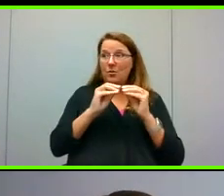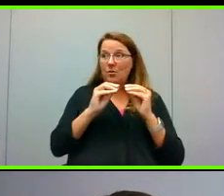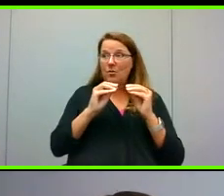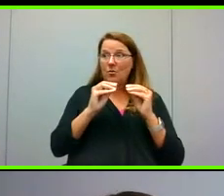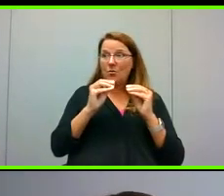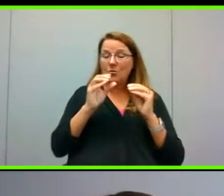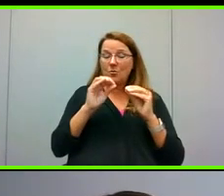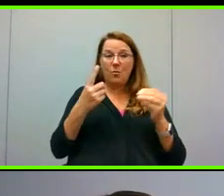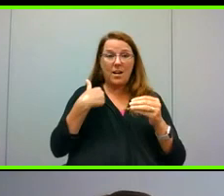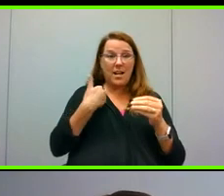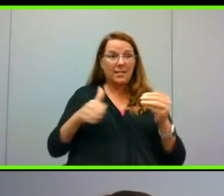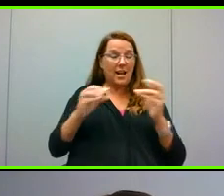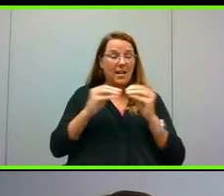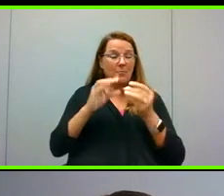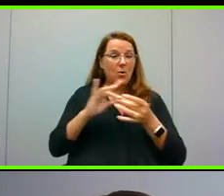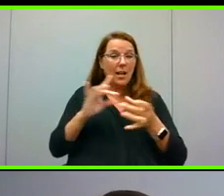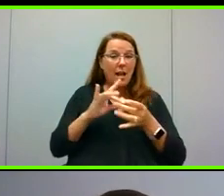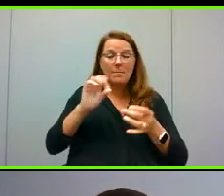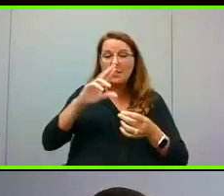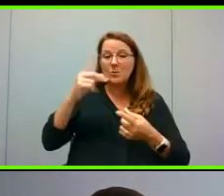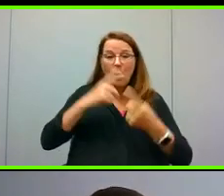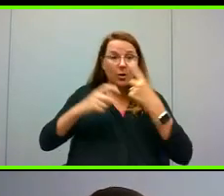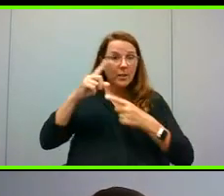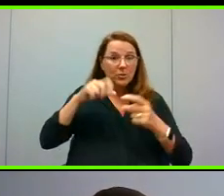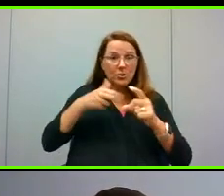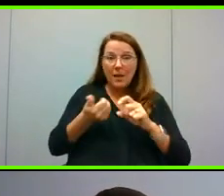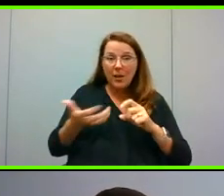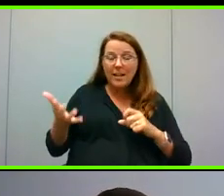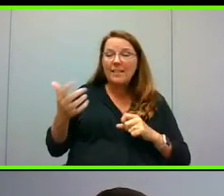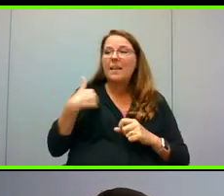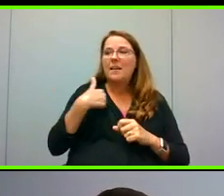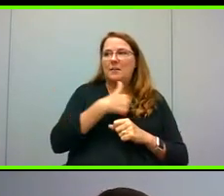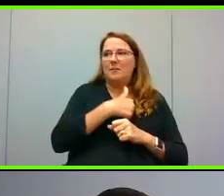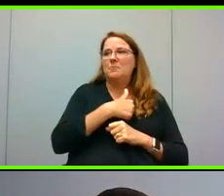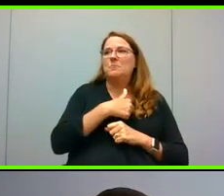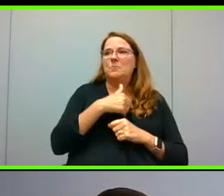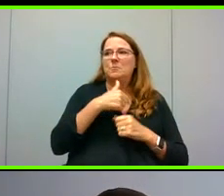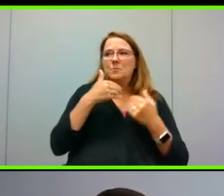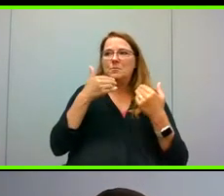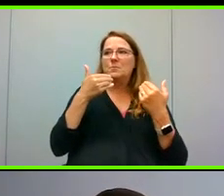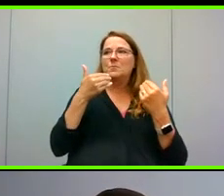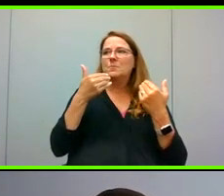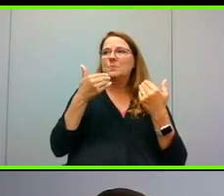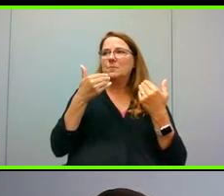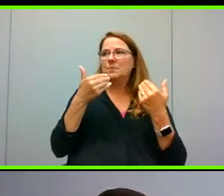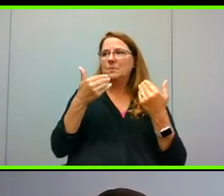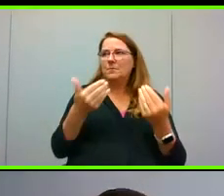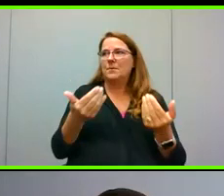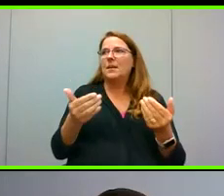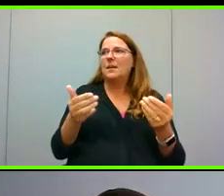further comments or questions on anything, I think we should end unfinished business.